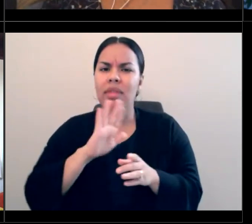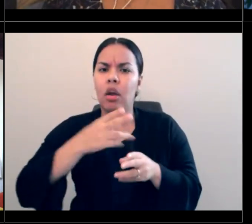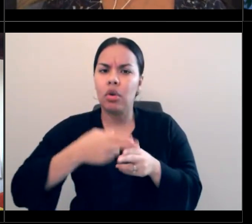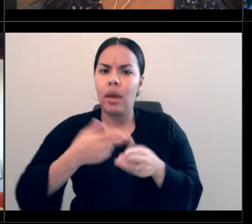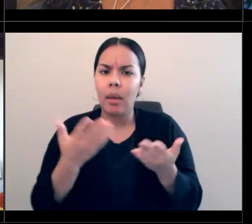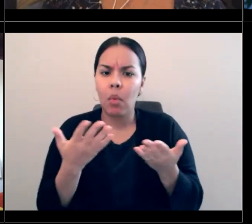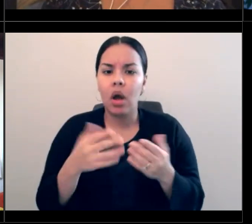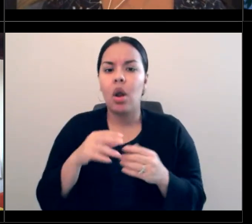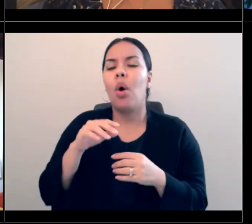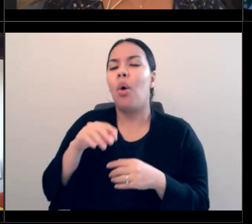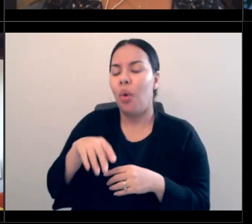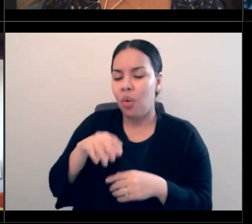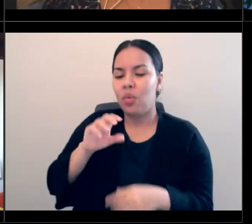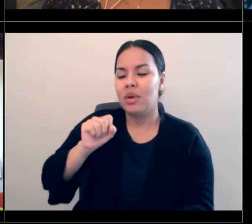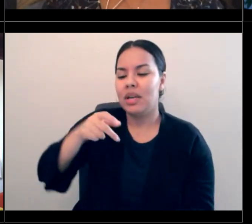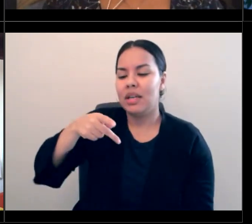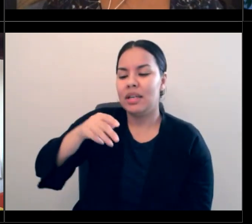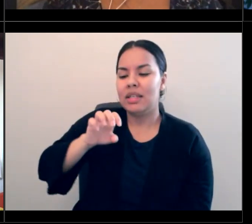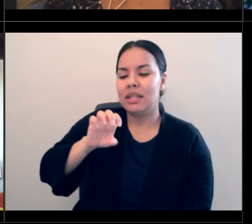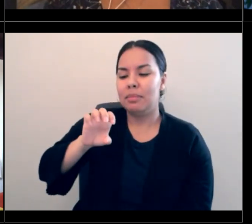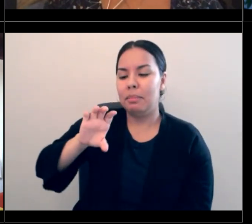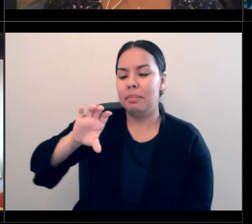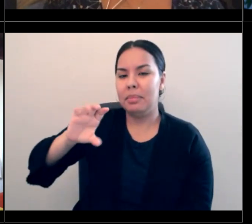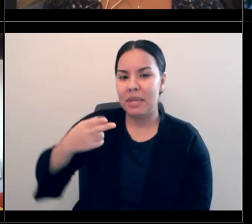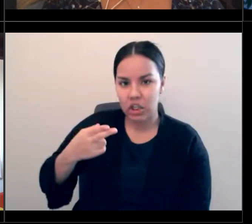Oh, speech dude. Yeah.